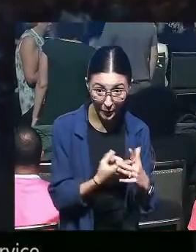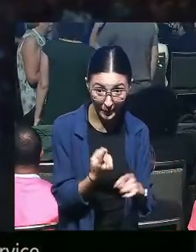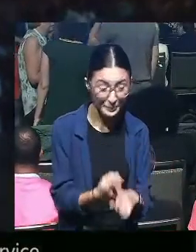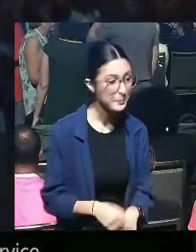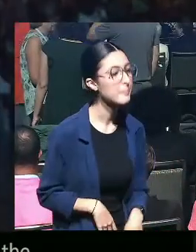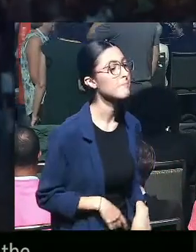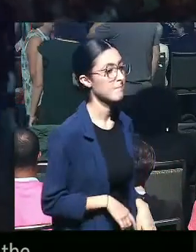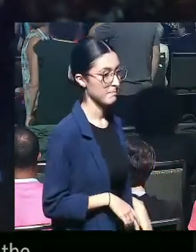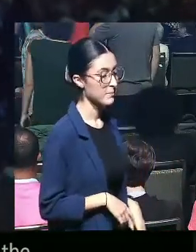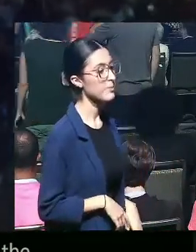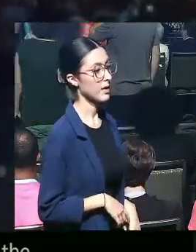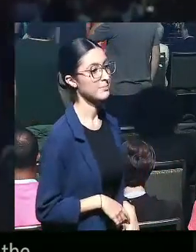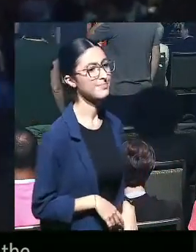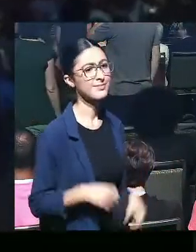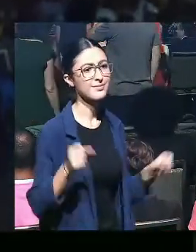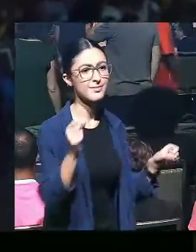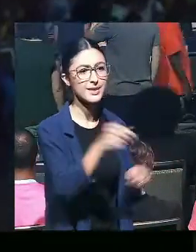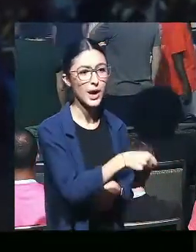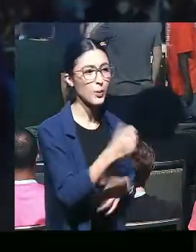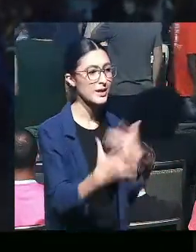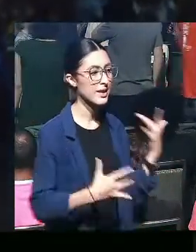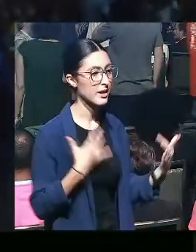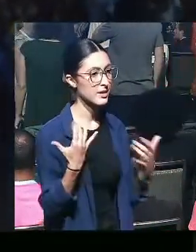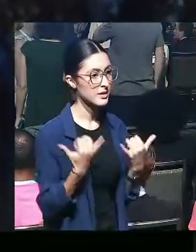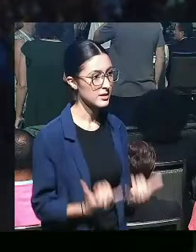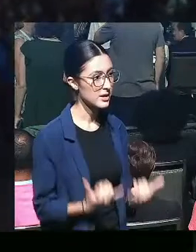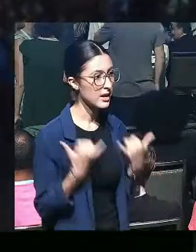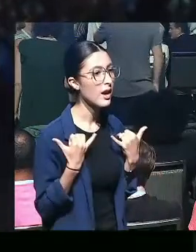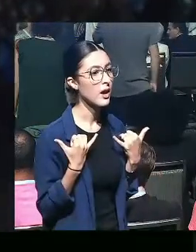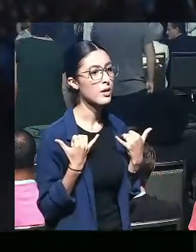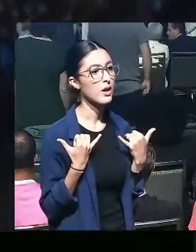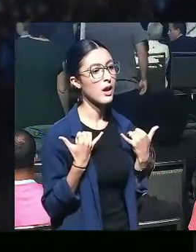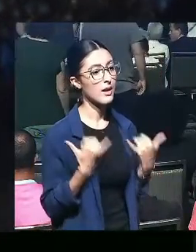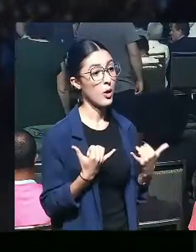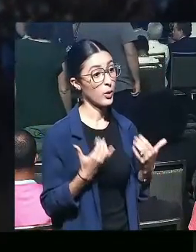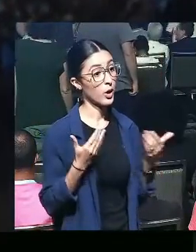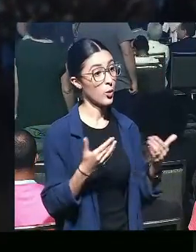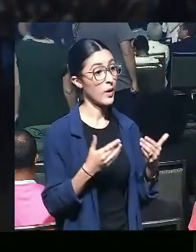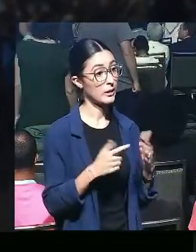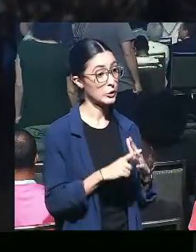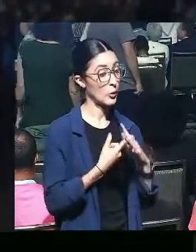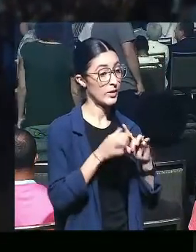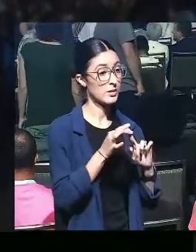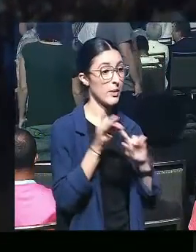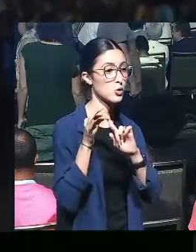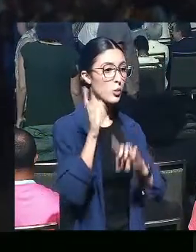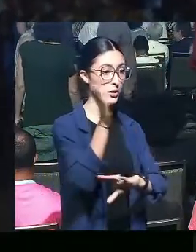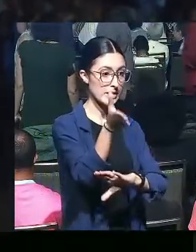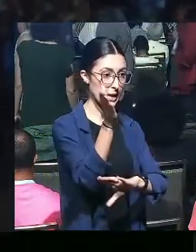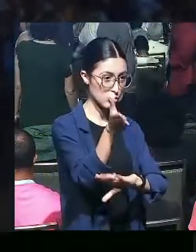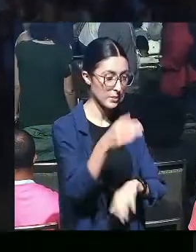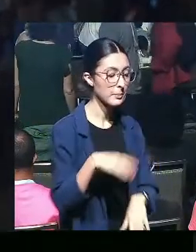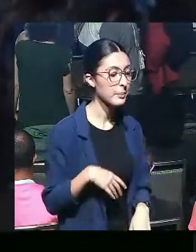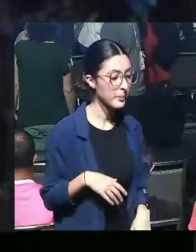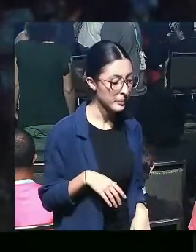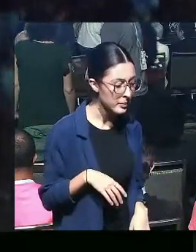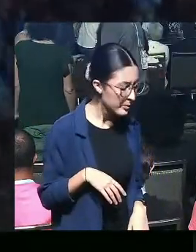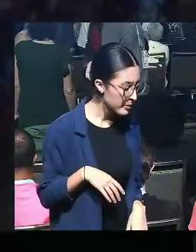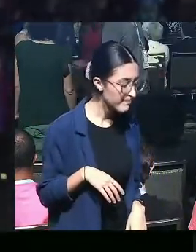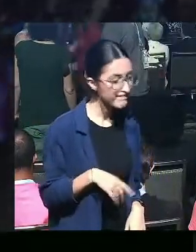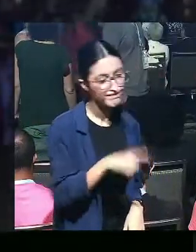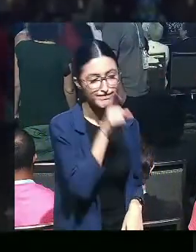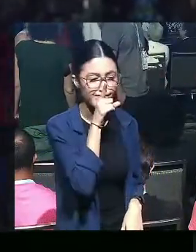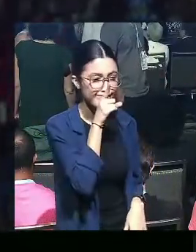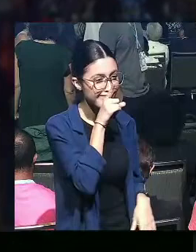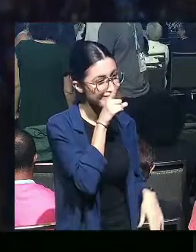We're very excited today. We're going to be starting the service with a very special presentation. It's a surprise, so I can't tell you anything about